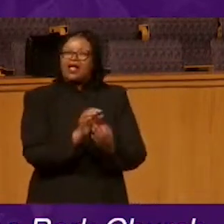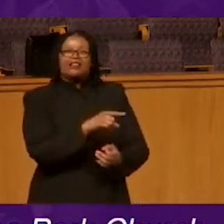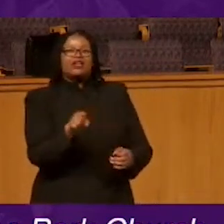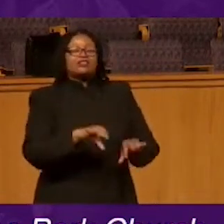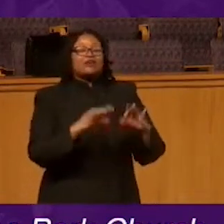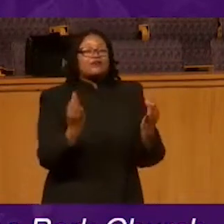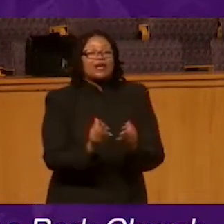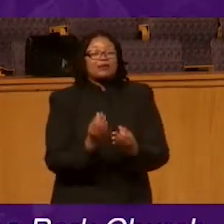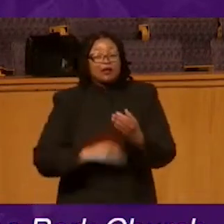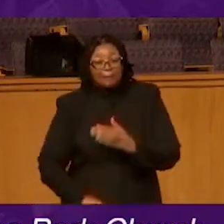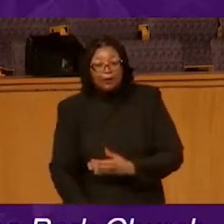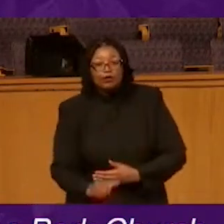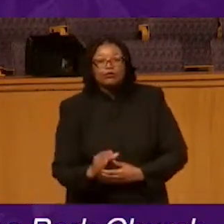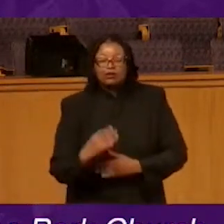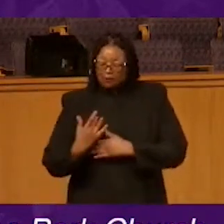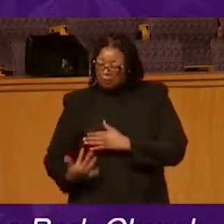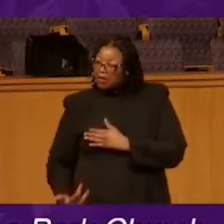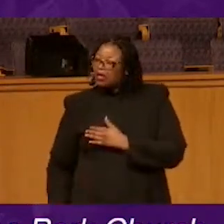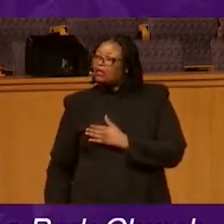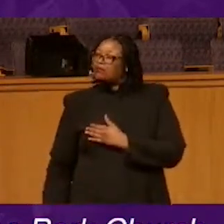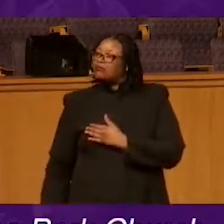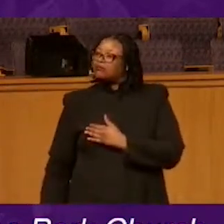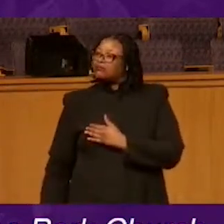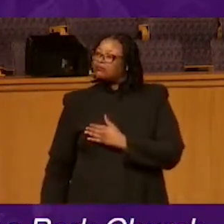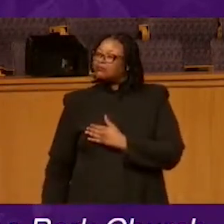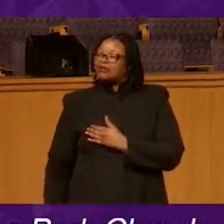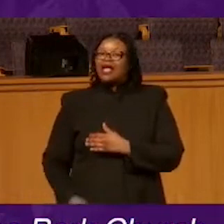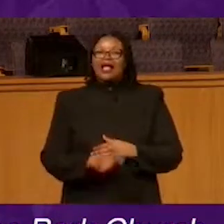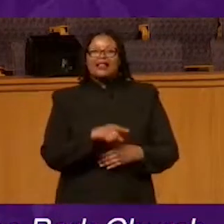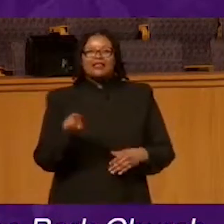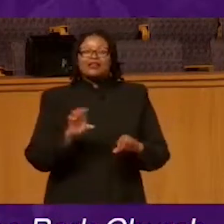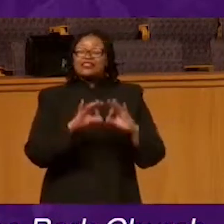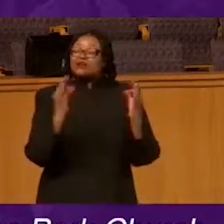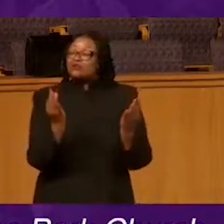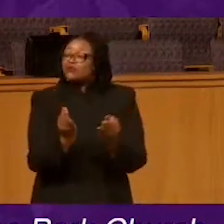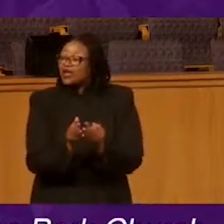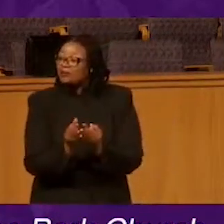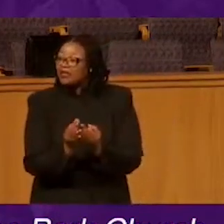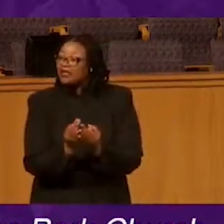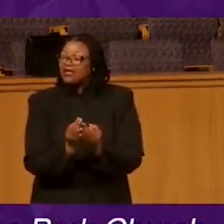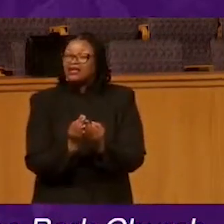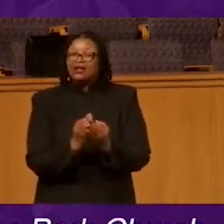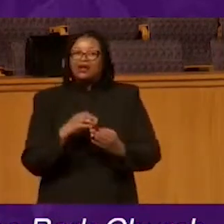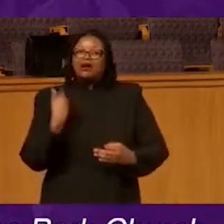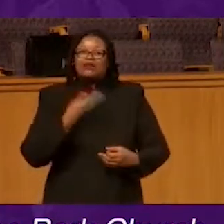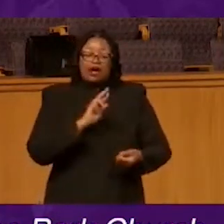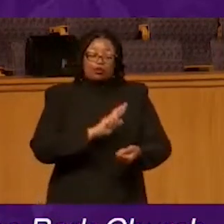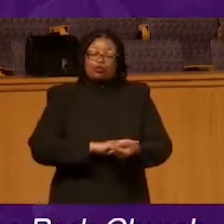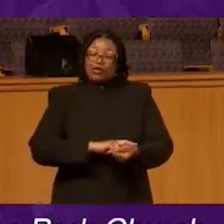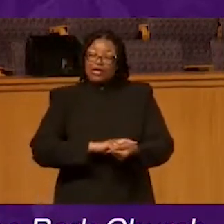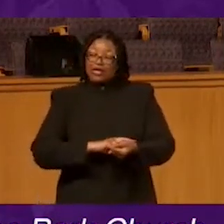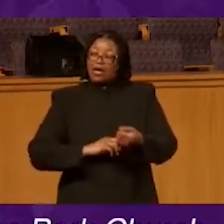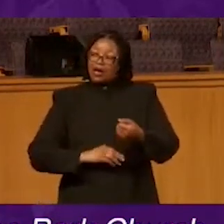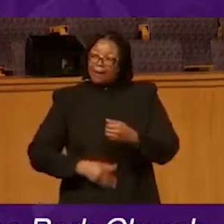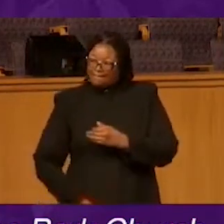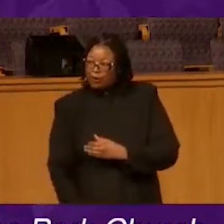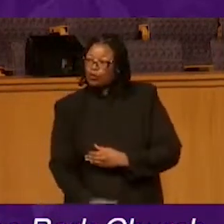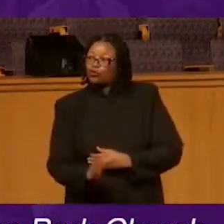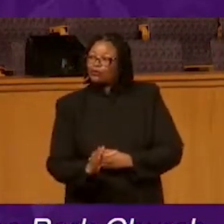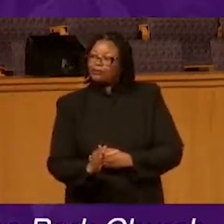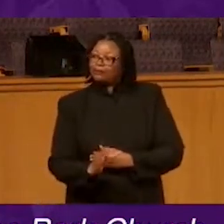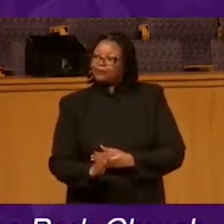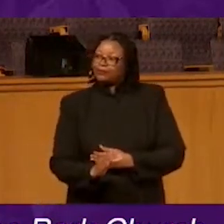of birth and blood, and then there's the family of our rebirth and the family of